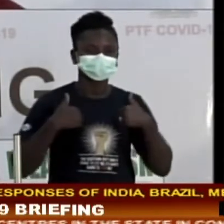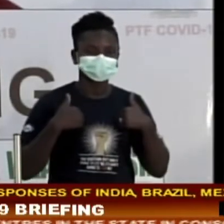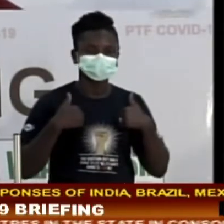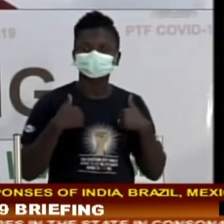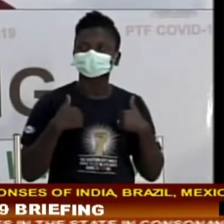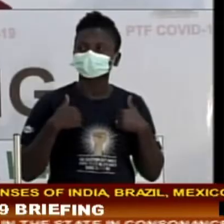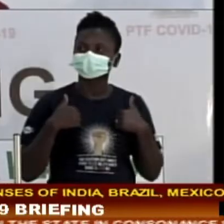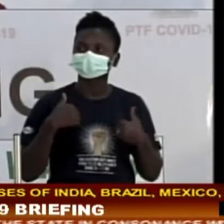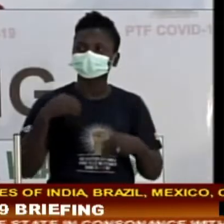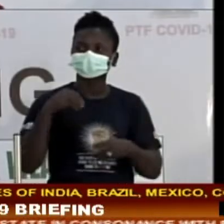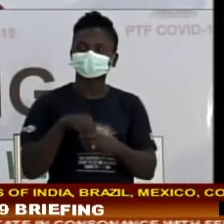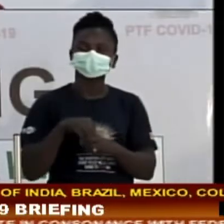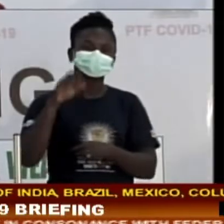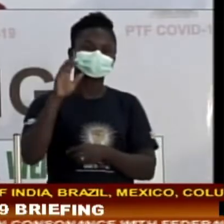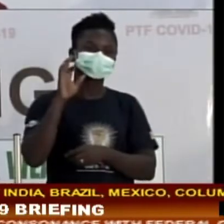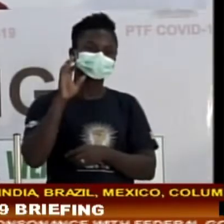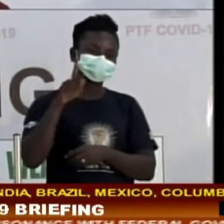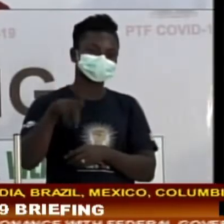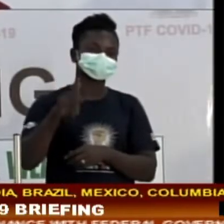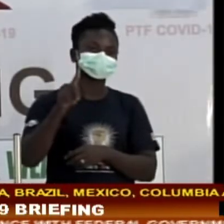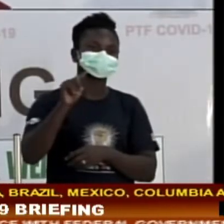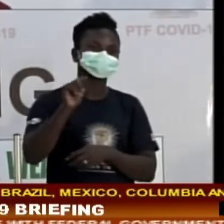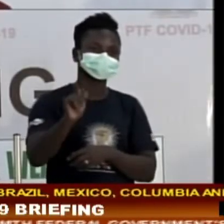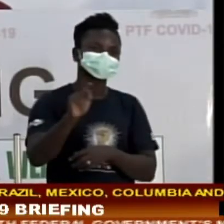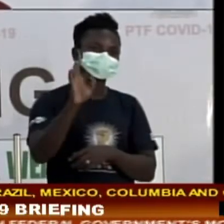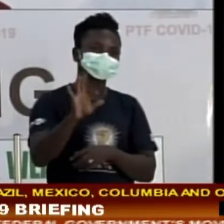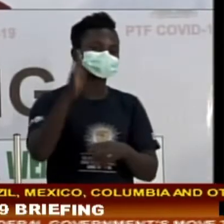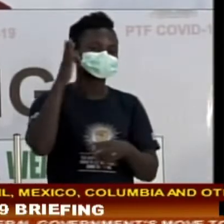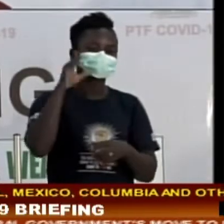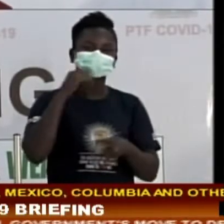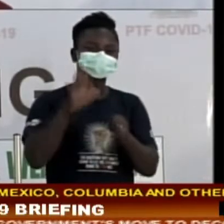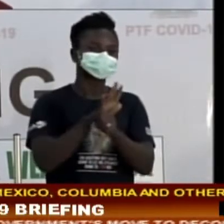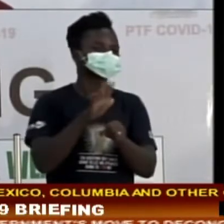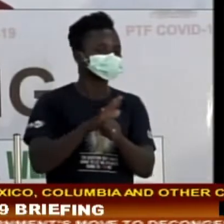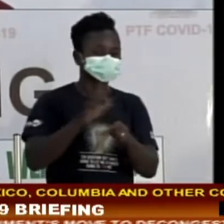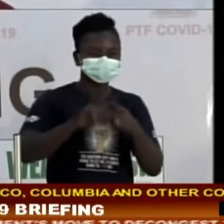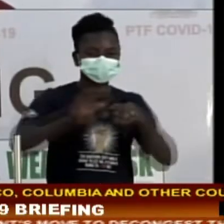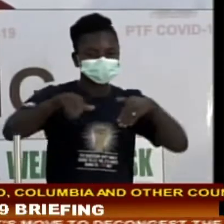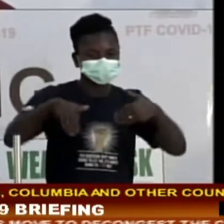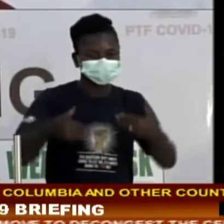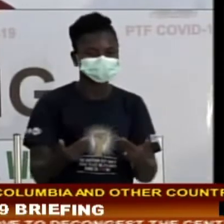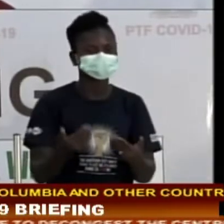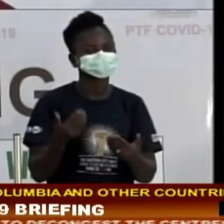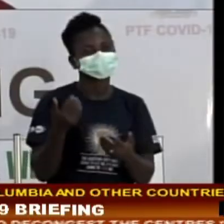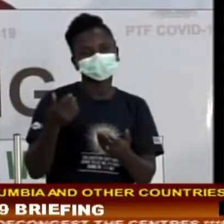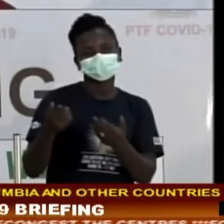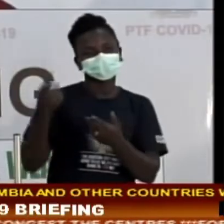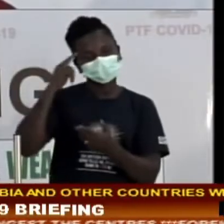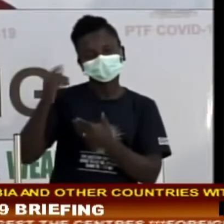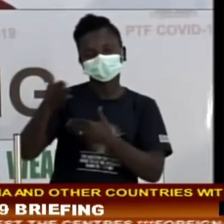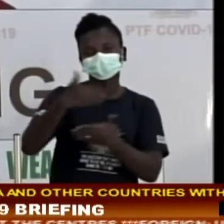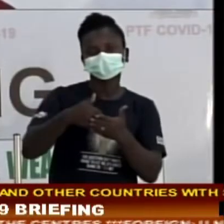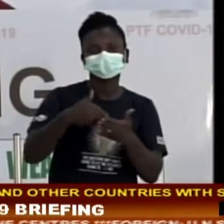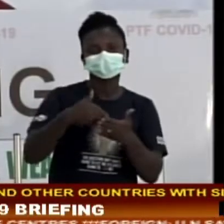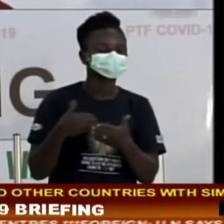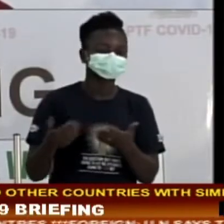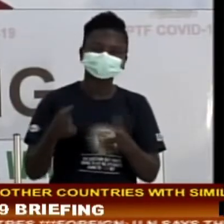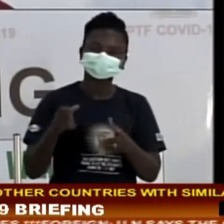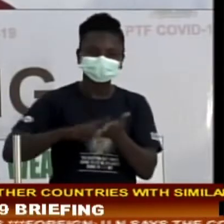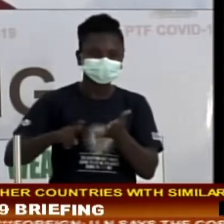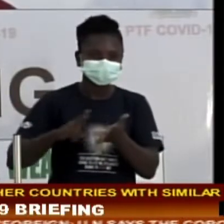budget will be insufficient to provide for every research body but certainly we have um